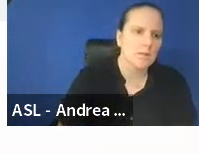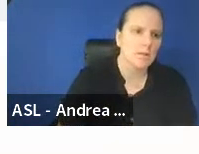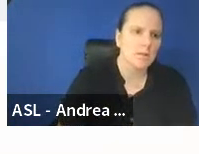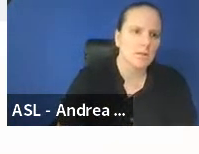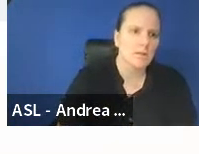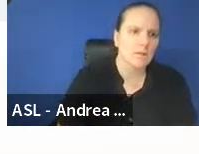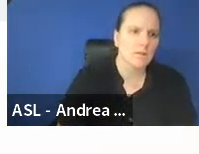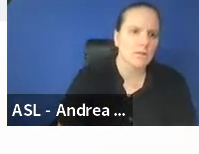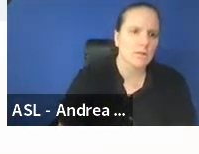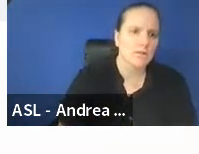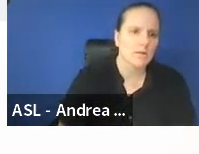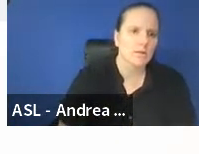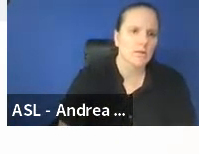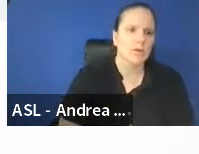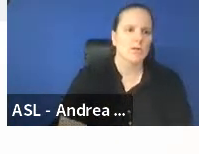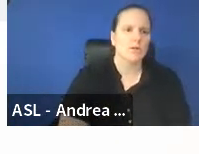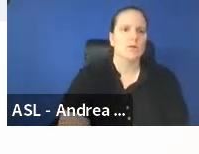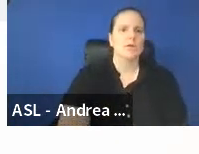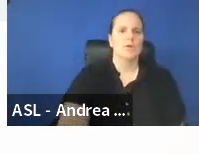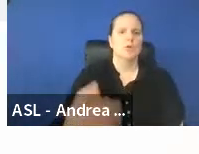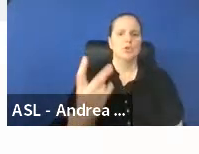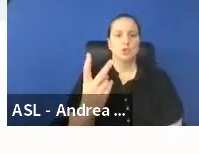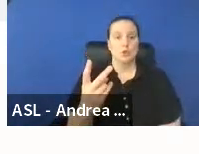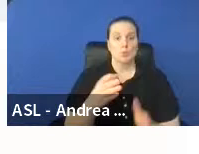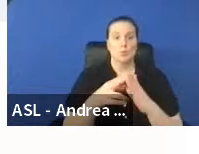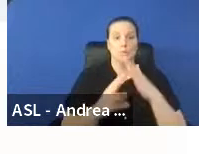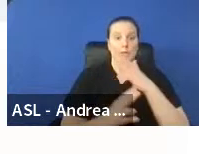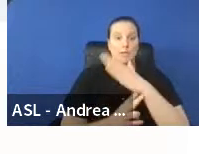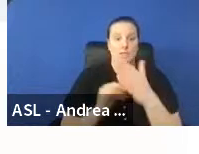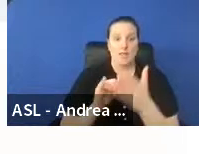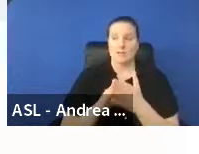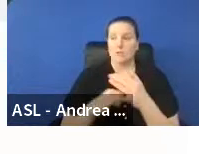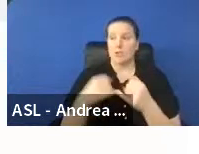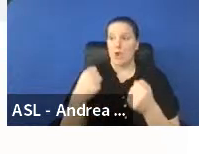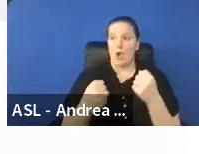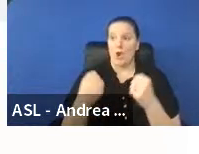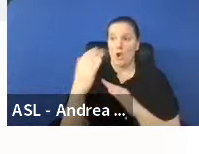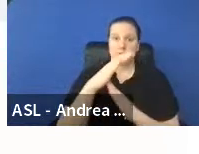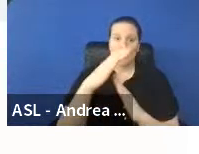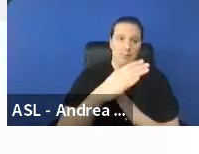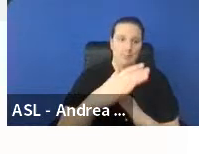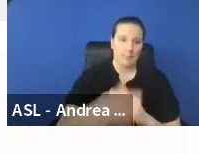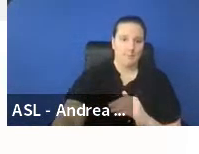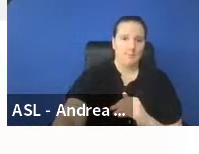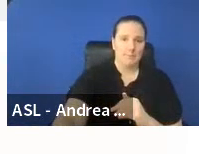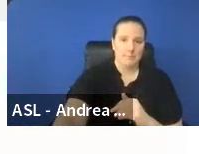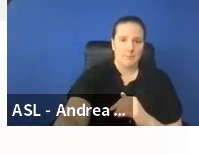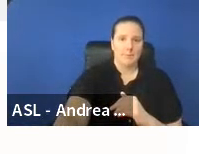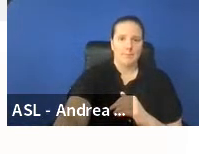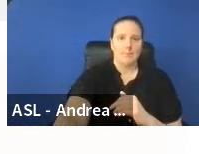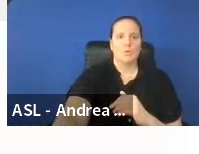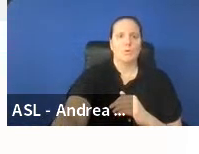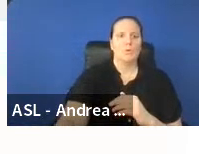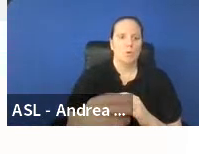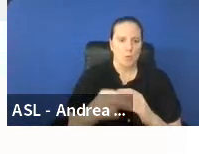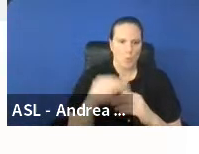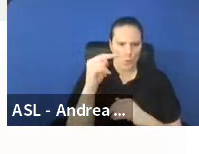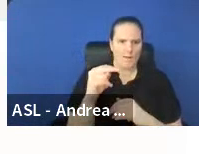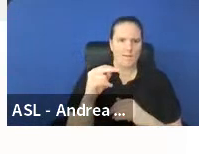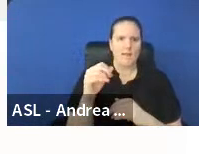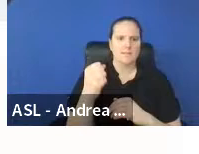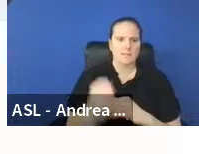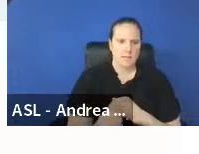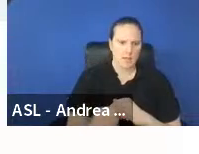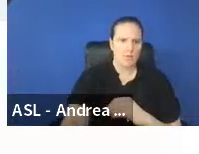I go back to the two bridge option. This has the vehicles on top. So northbound and